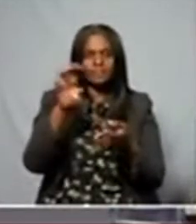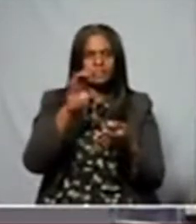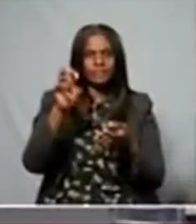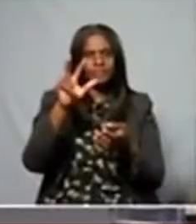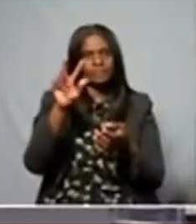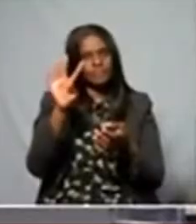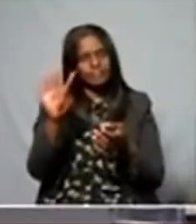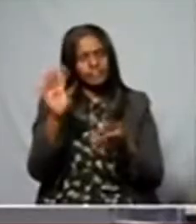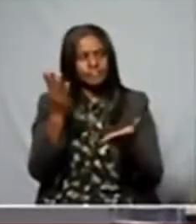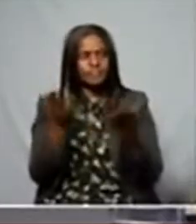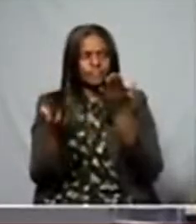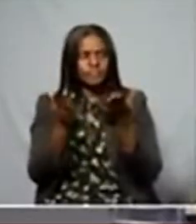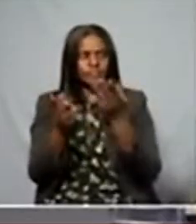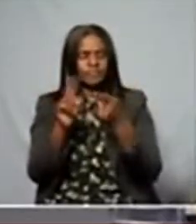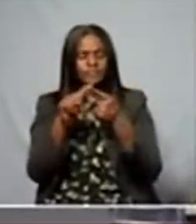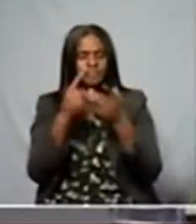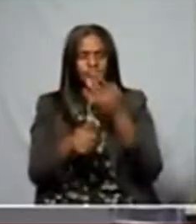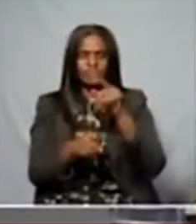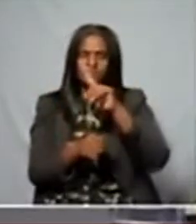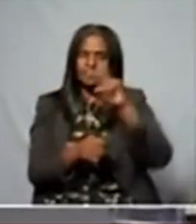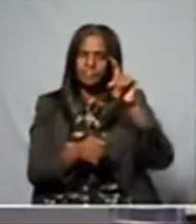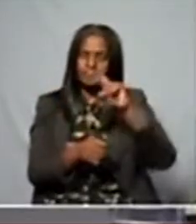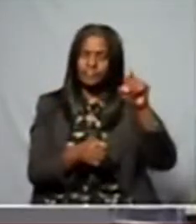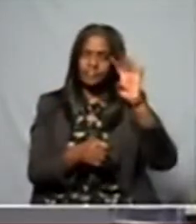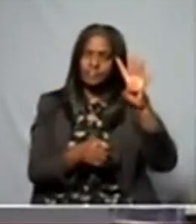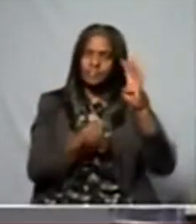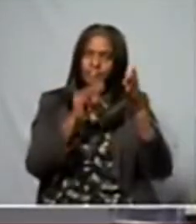59,384,434 compared to